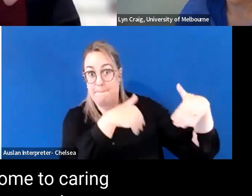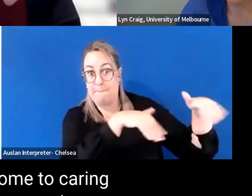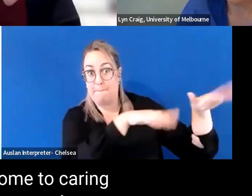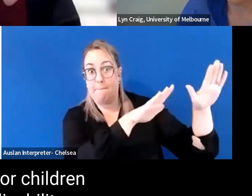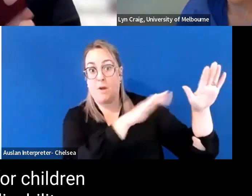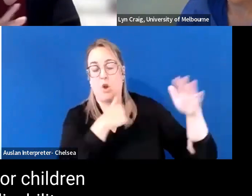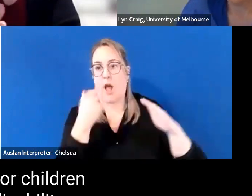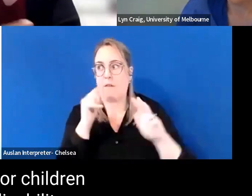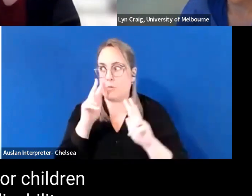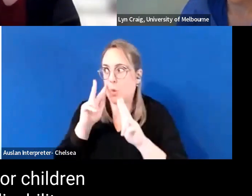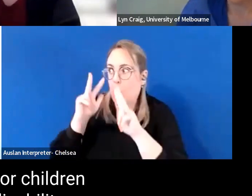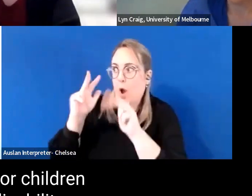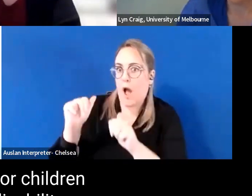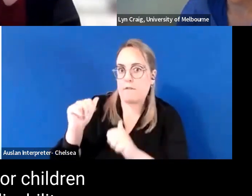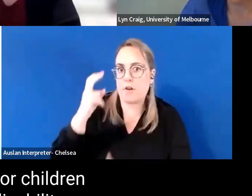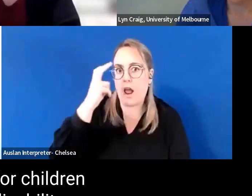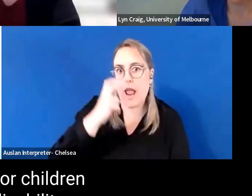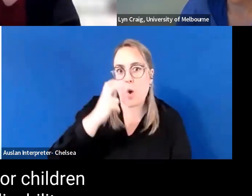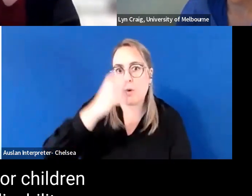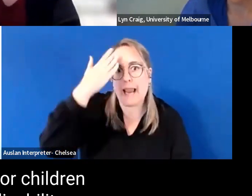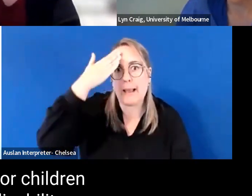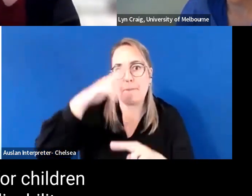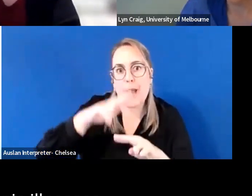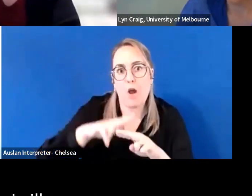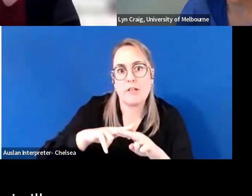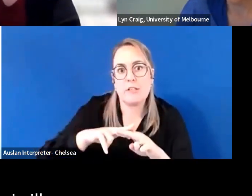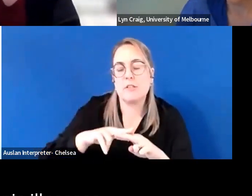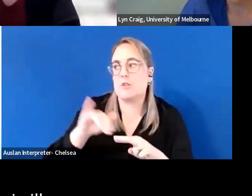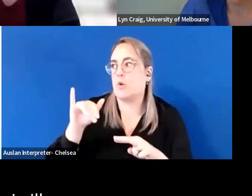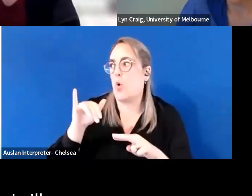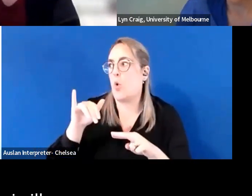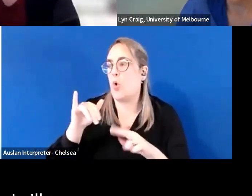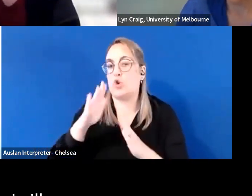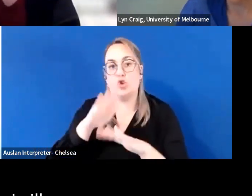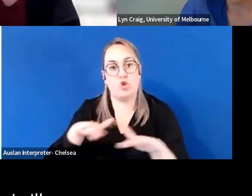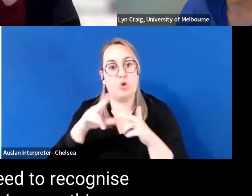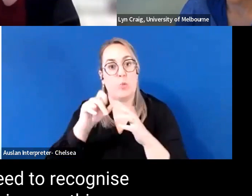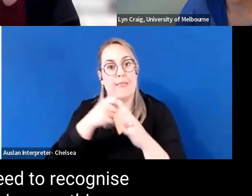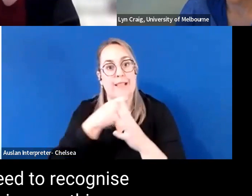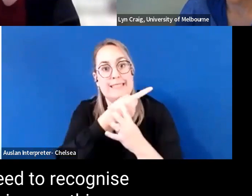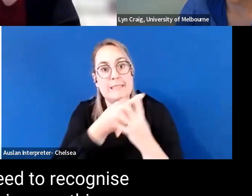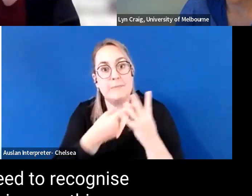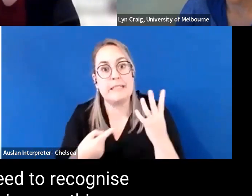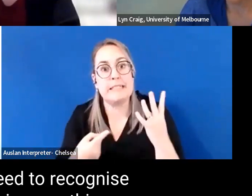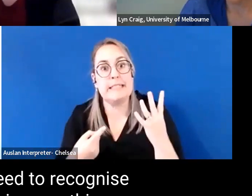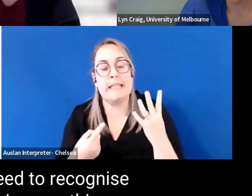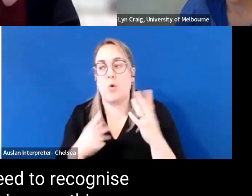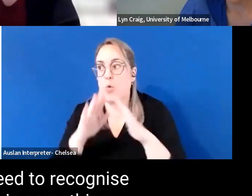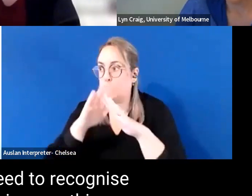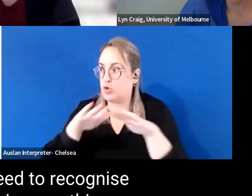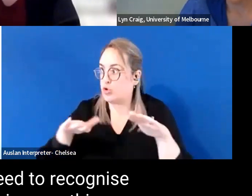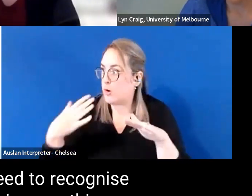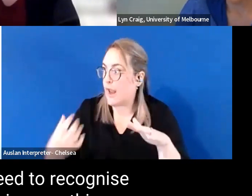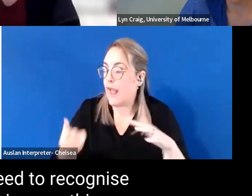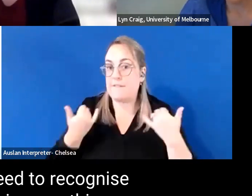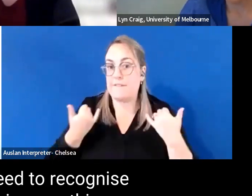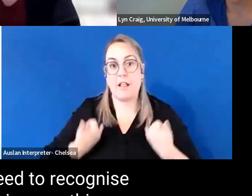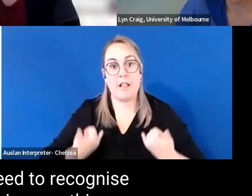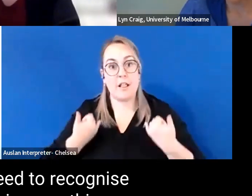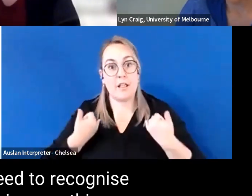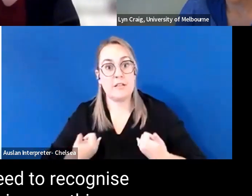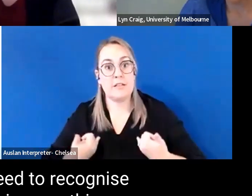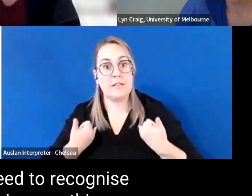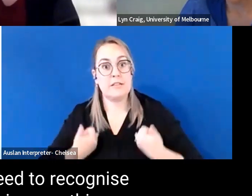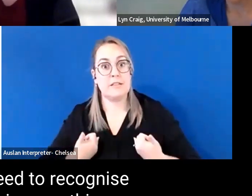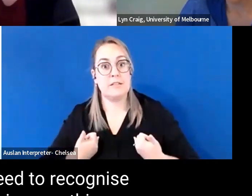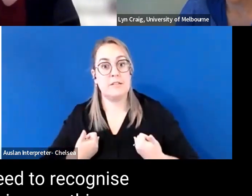elderly parents or caring for children with a disability or other chronic illnesses. So I think we need to recognise that